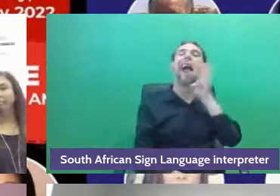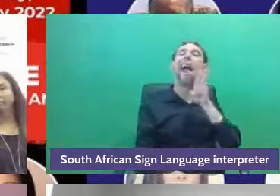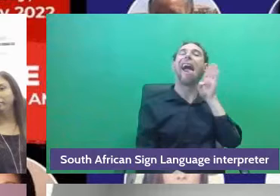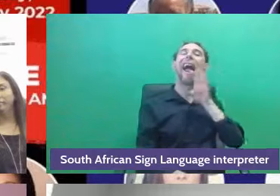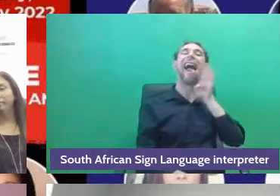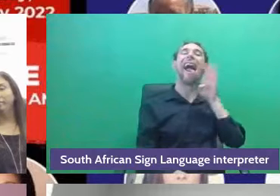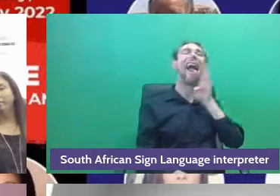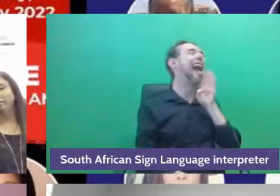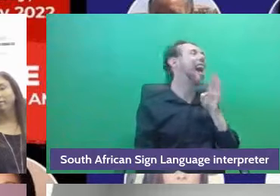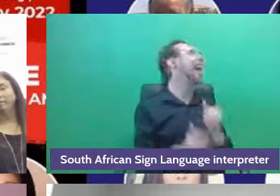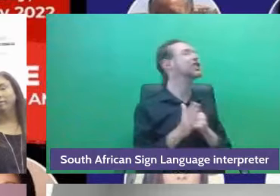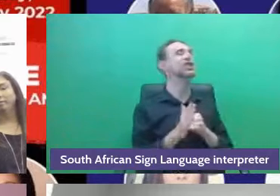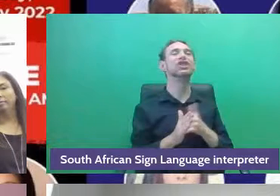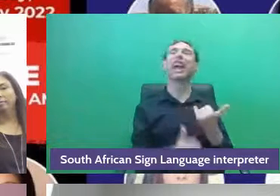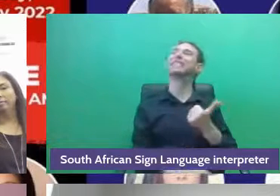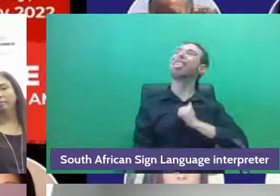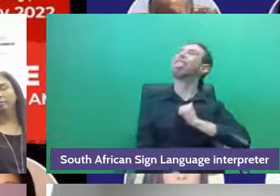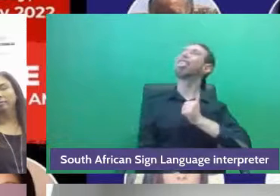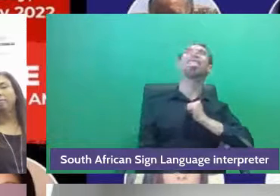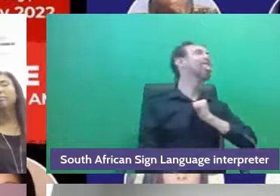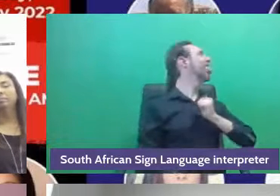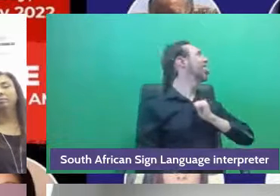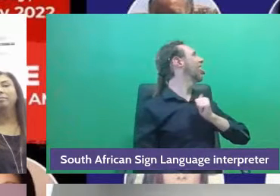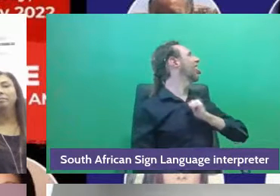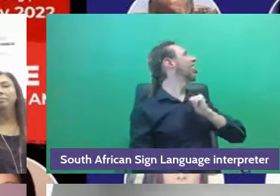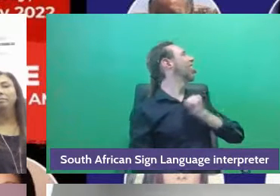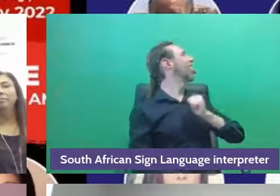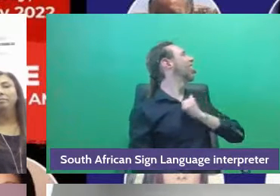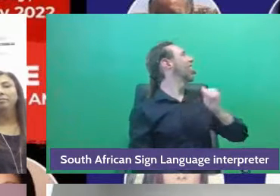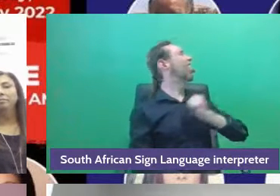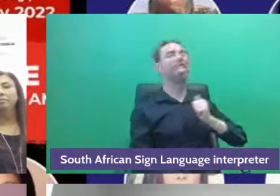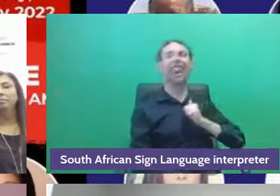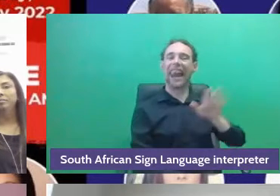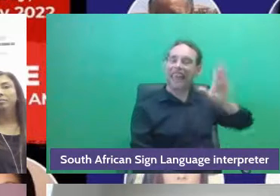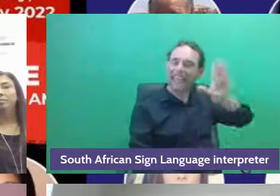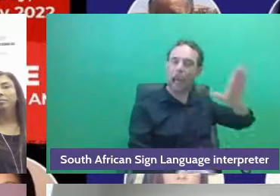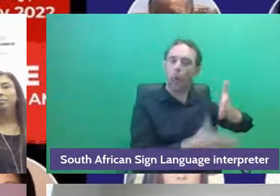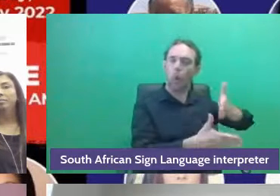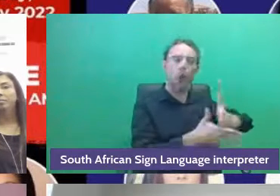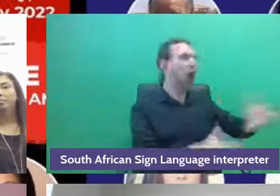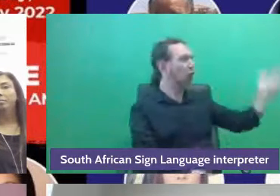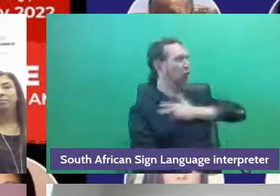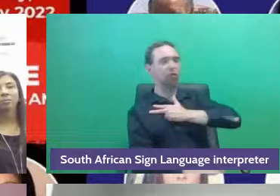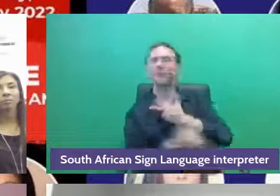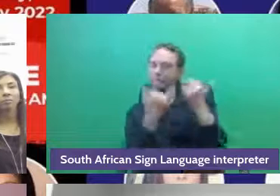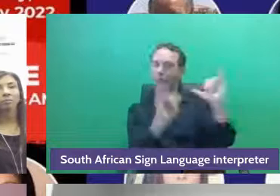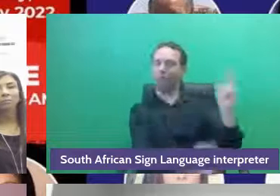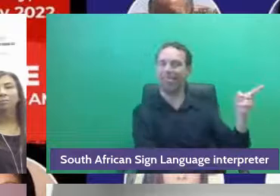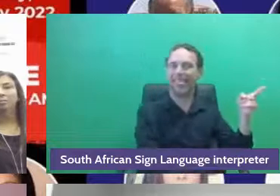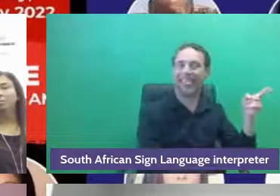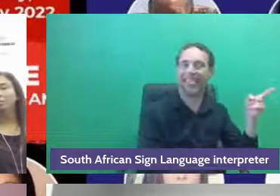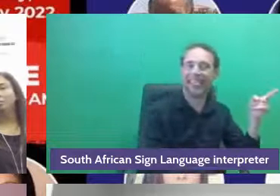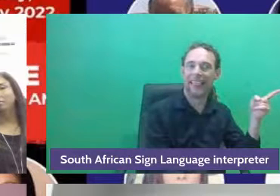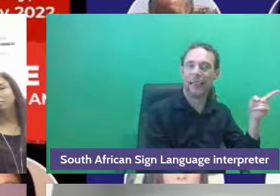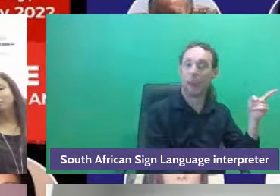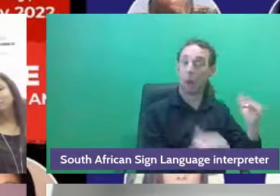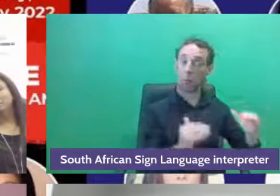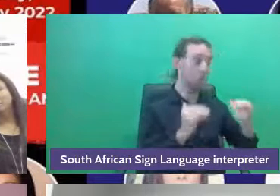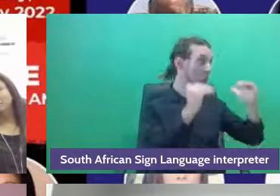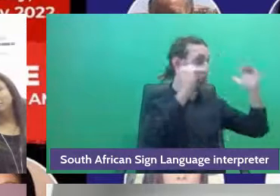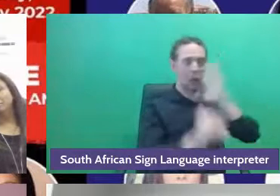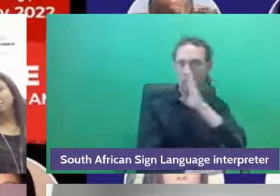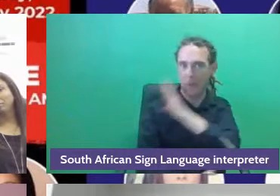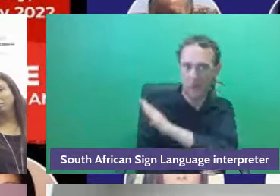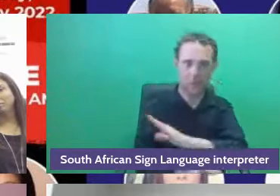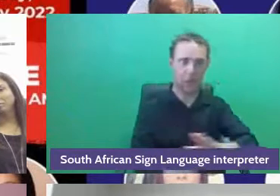are not fully integrated within the ecosystem. And we see that a lot of persons with